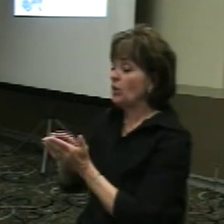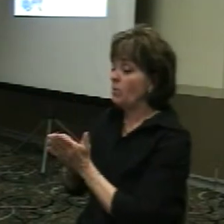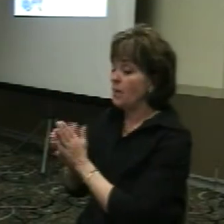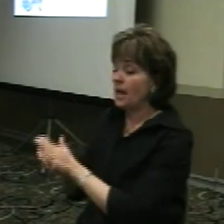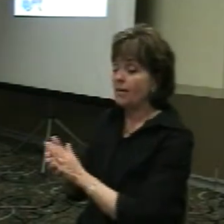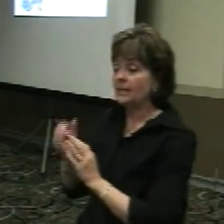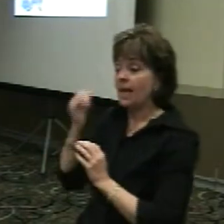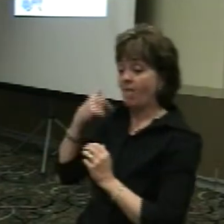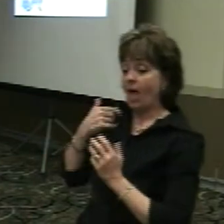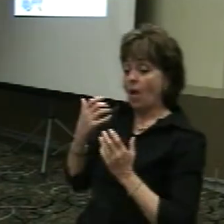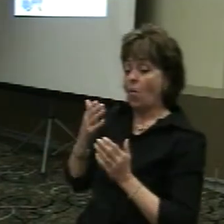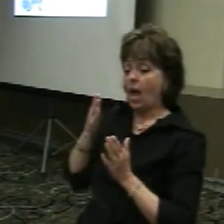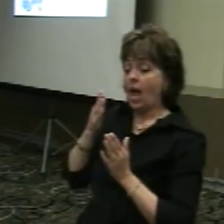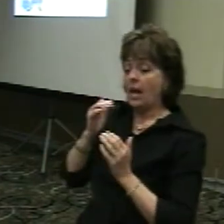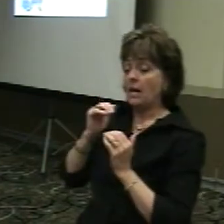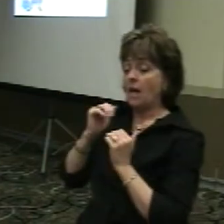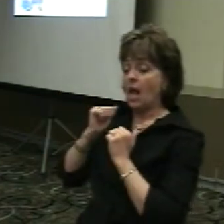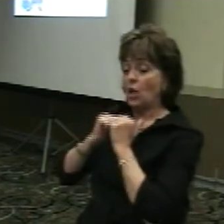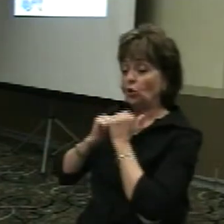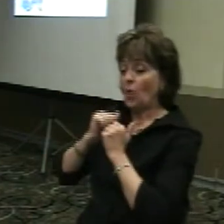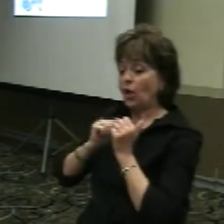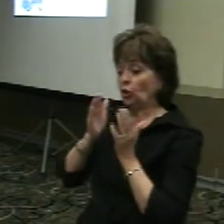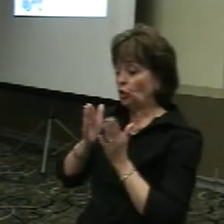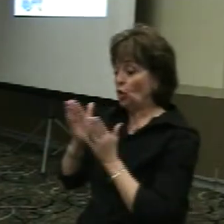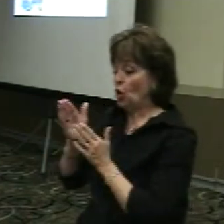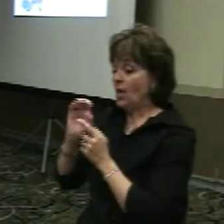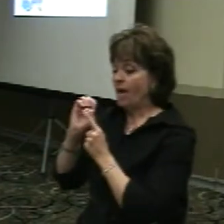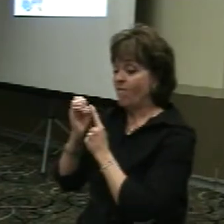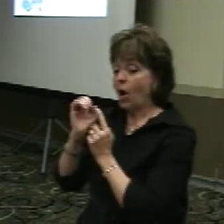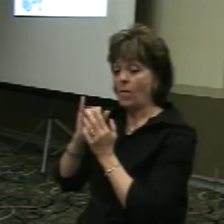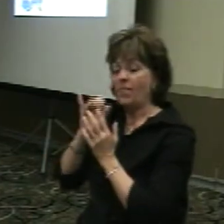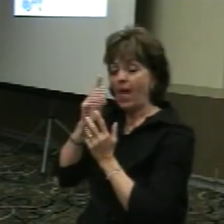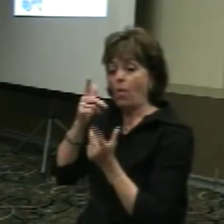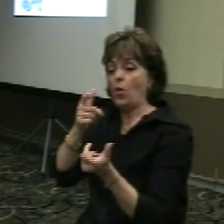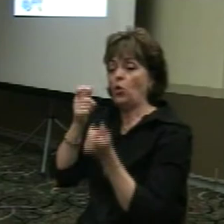I want to structure an environment or context that's going to draw her to that,